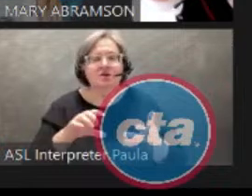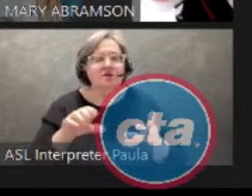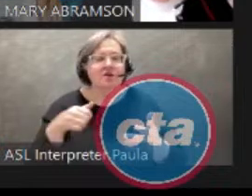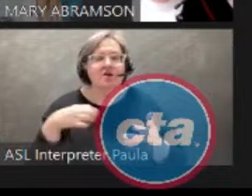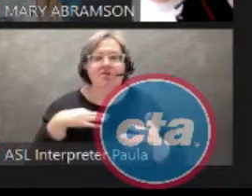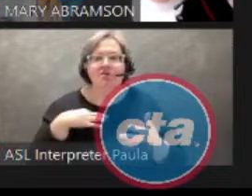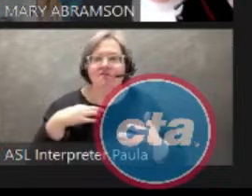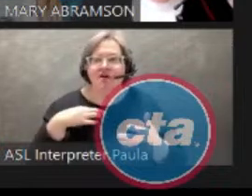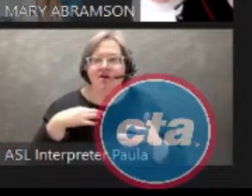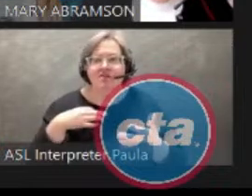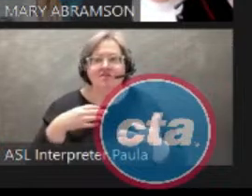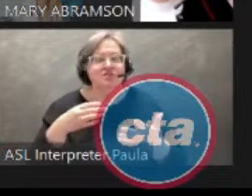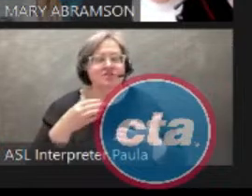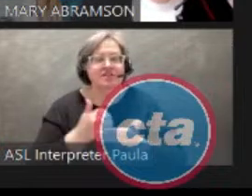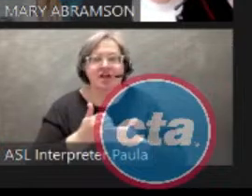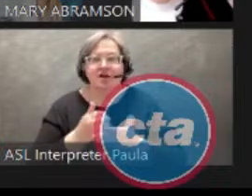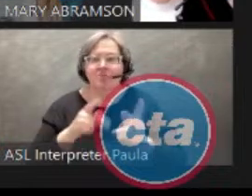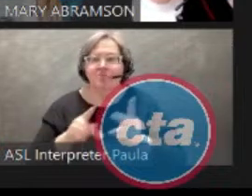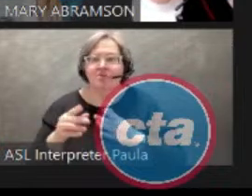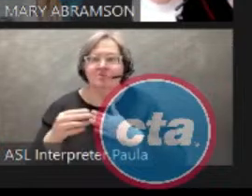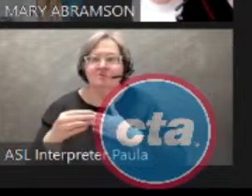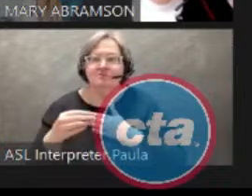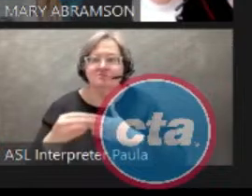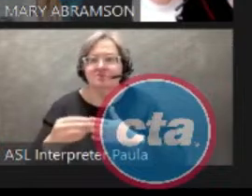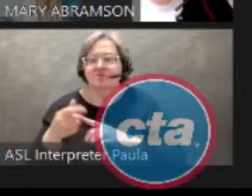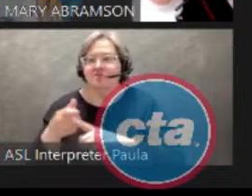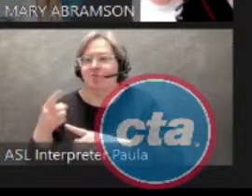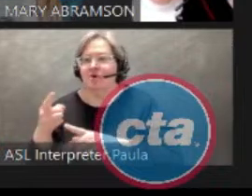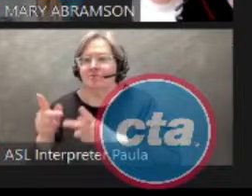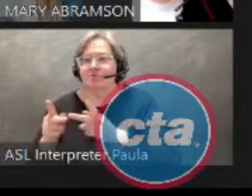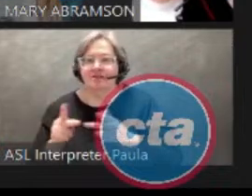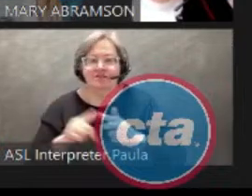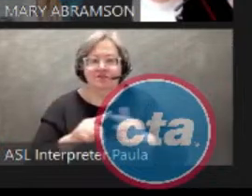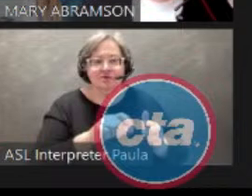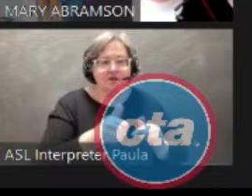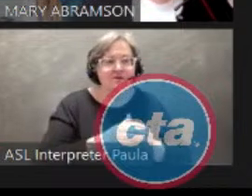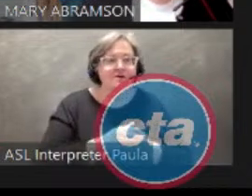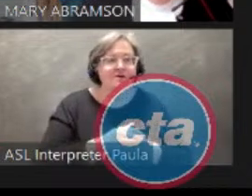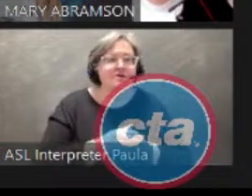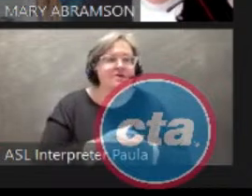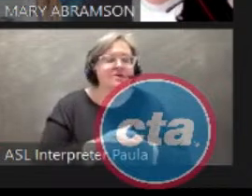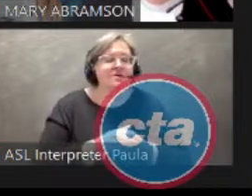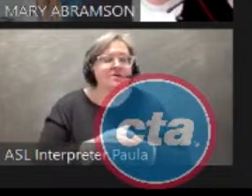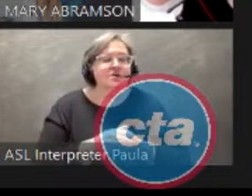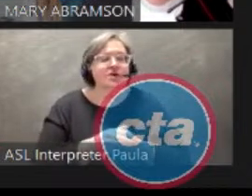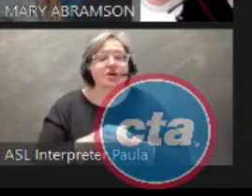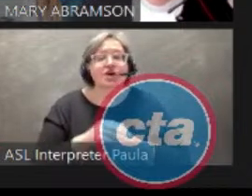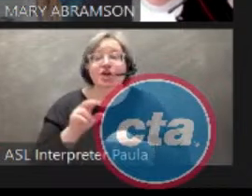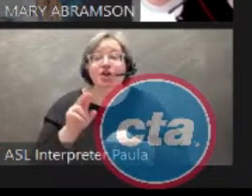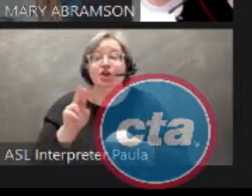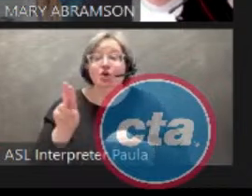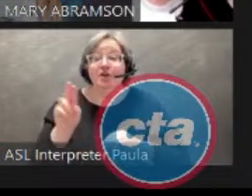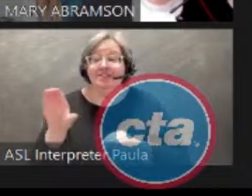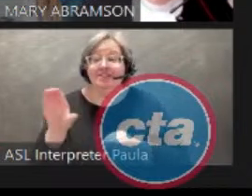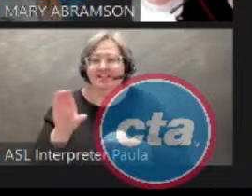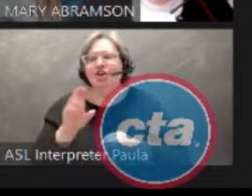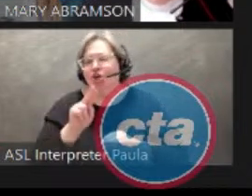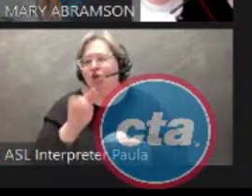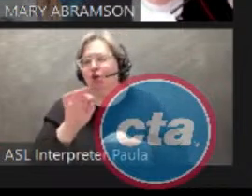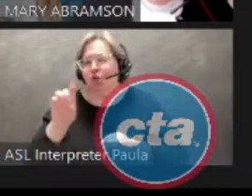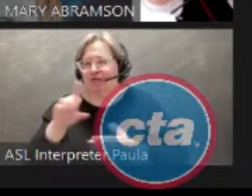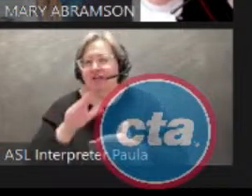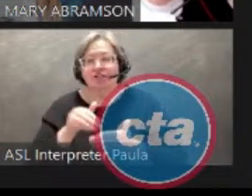get from point A to B, finding, et cetera, be part of that as well. And then again, the United Center, we're basically using all of the United